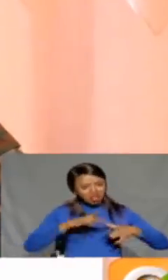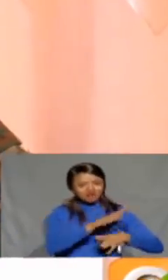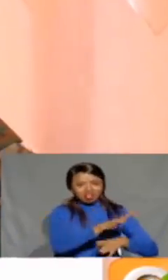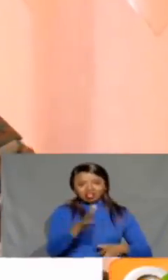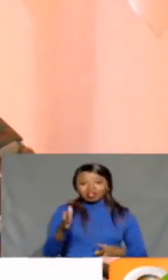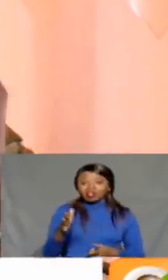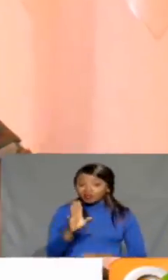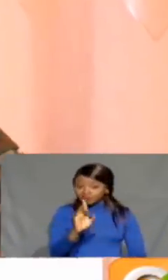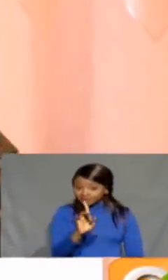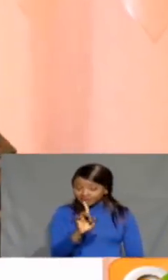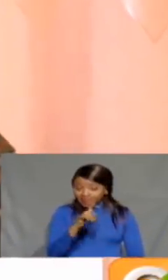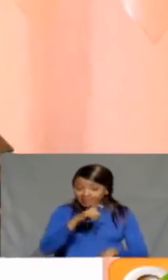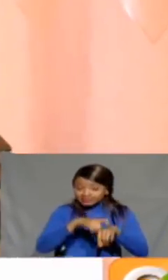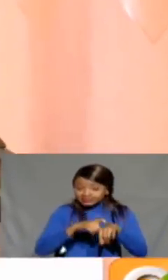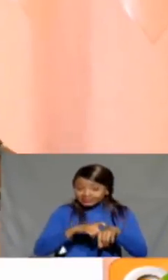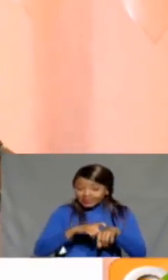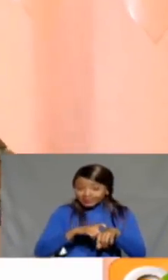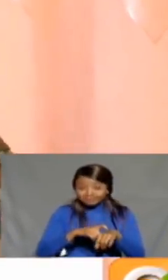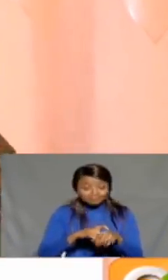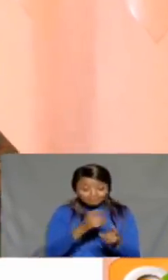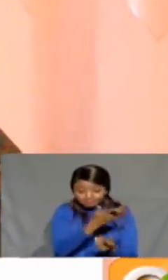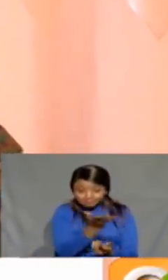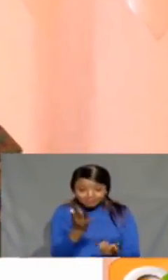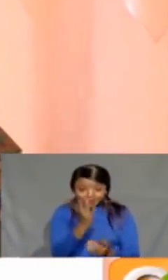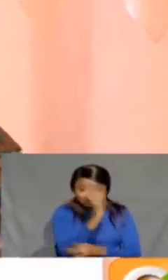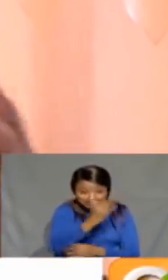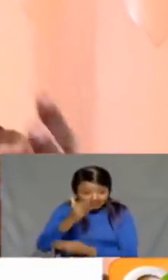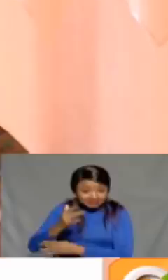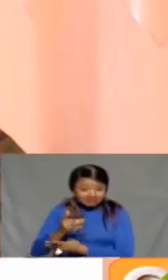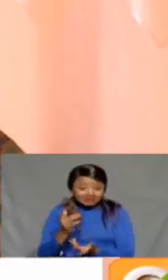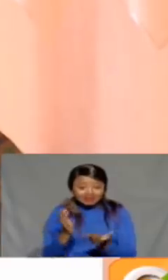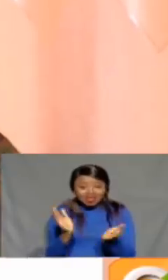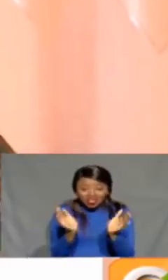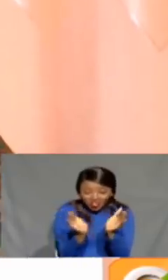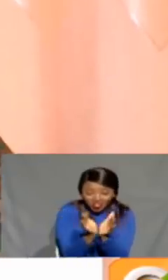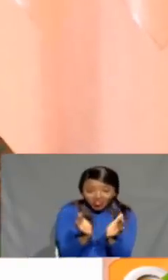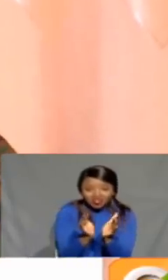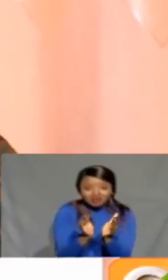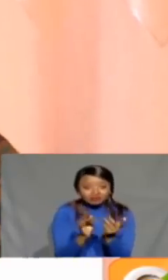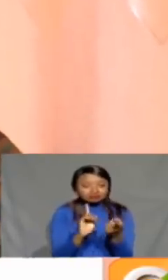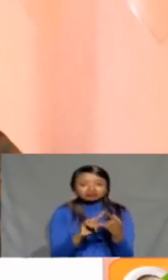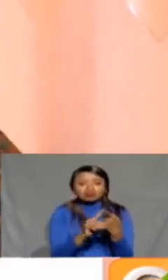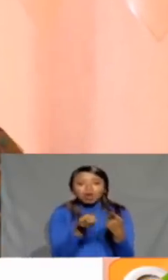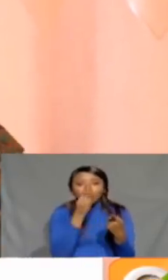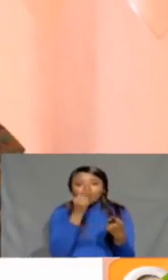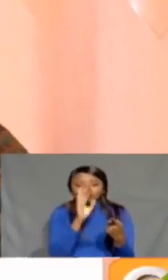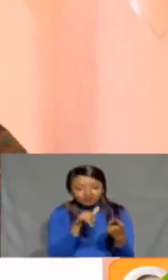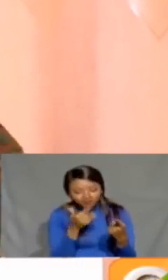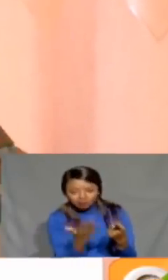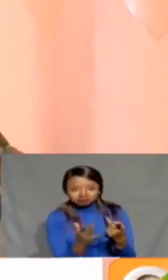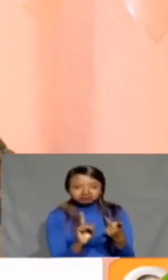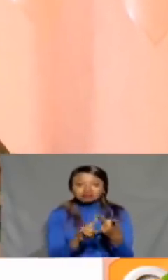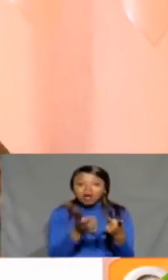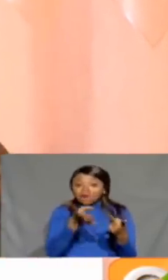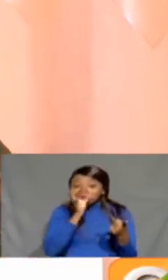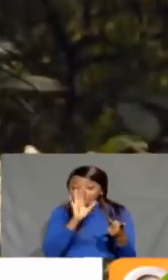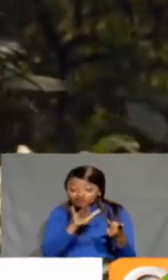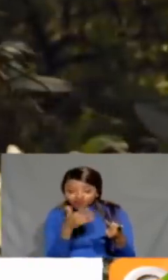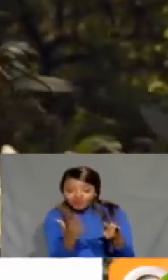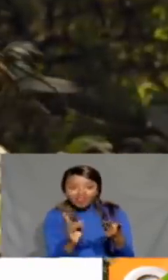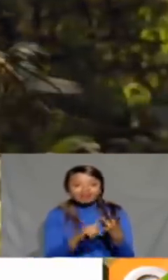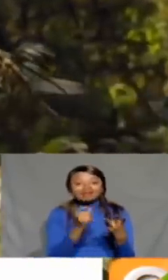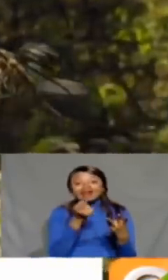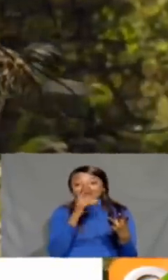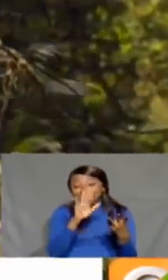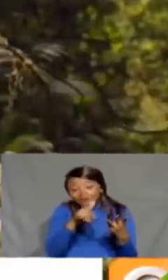person because we are talking of oxygen, we get it from the forest. We are talking of water, we get it from the forest. We talk of food, we get it from the forest.